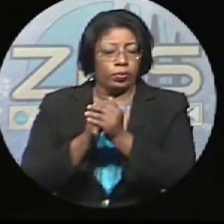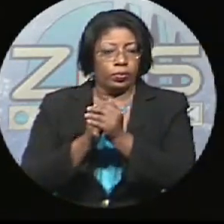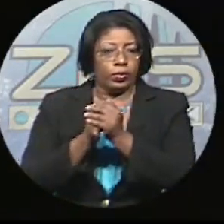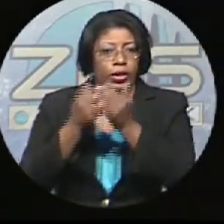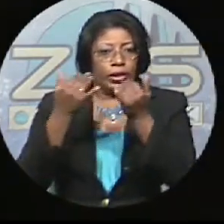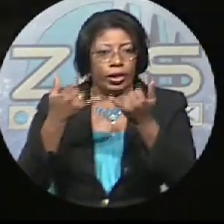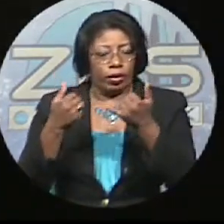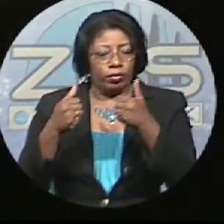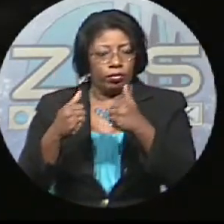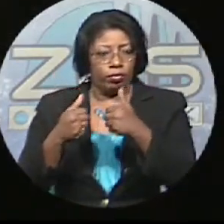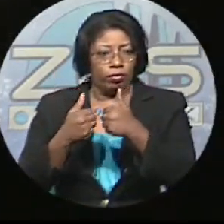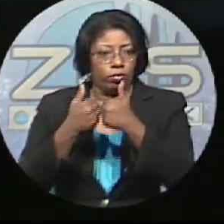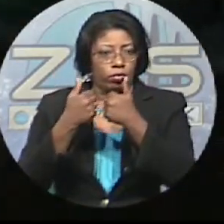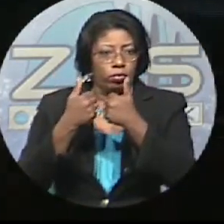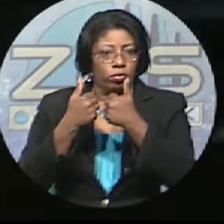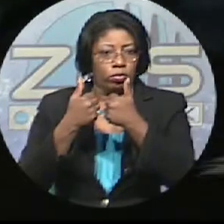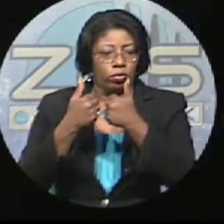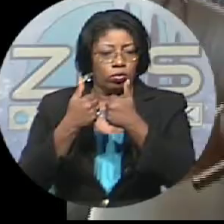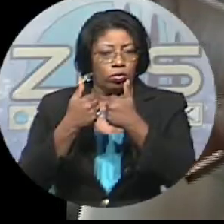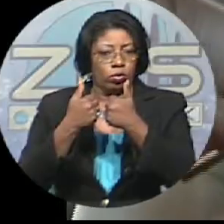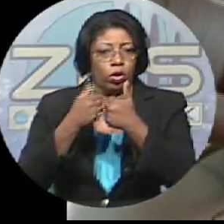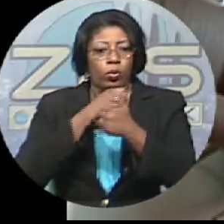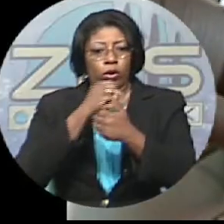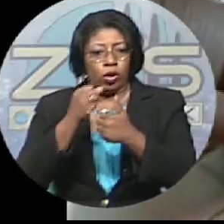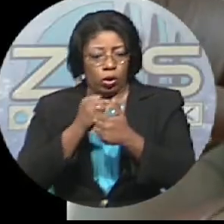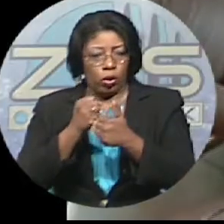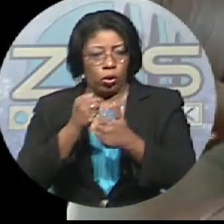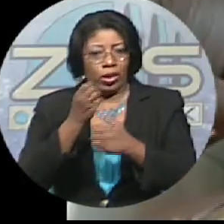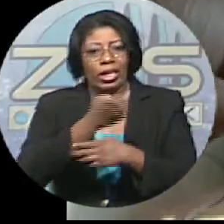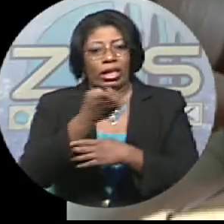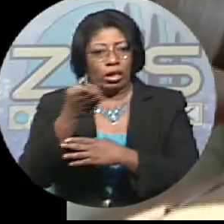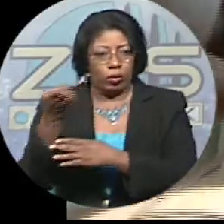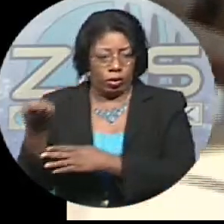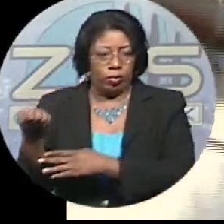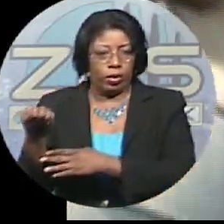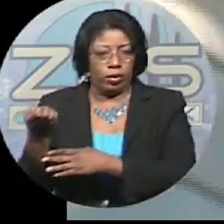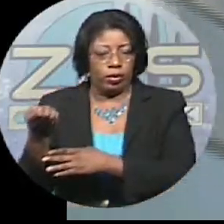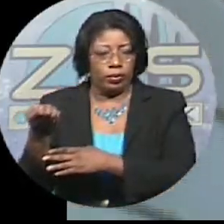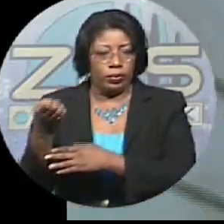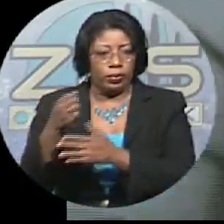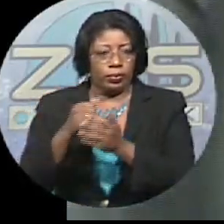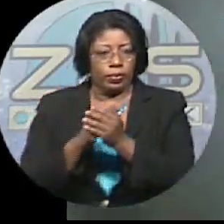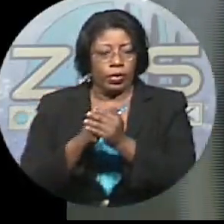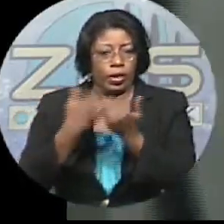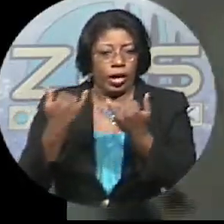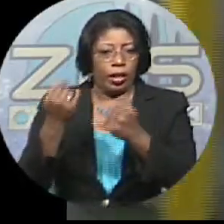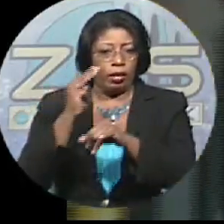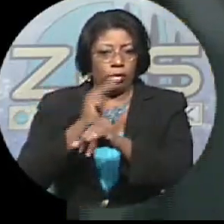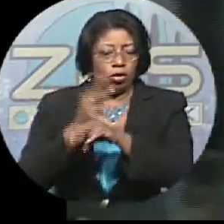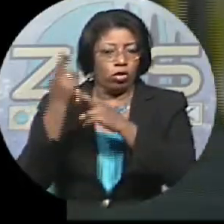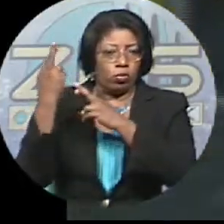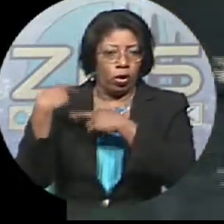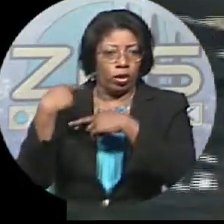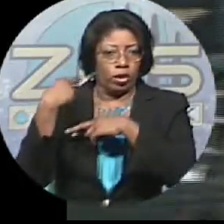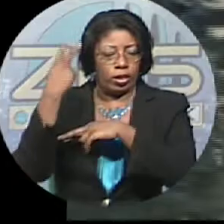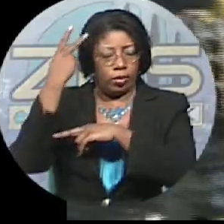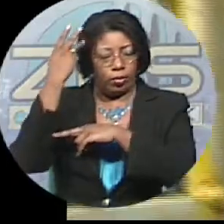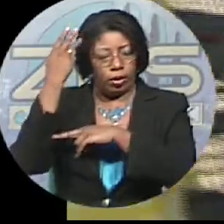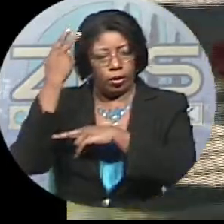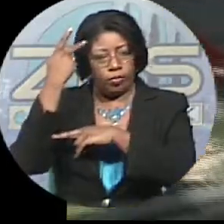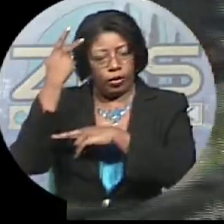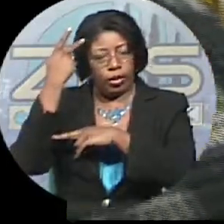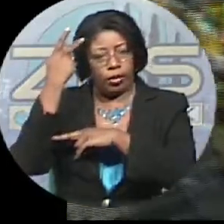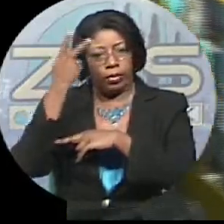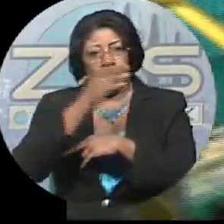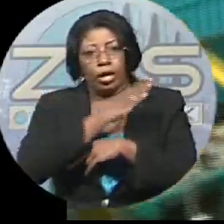now challenged with outdated equipment and the need for alternative sources of energy. Minister responsible for BC, Deputy Prime Minister Philip